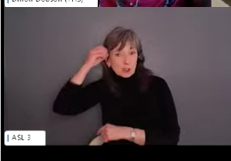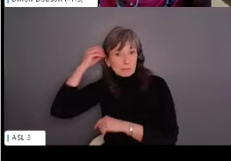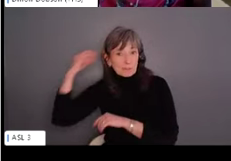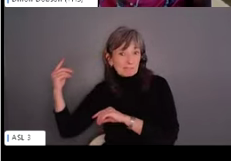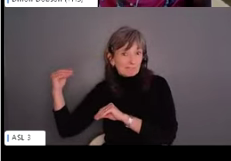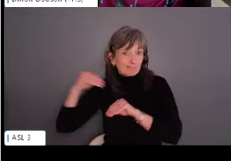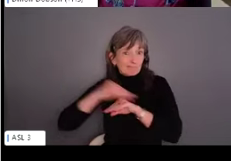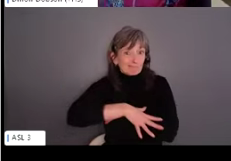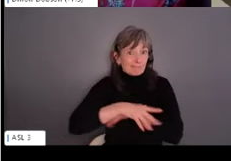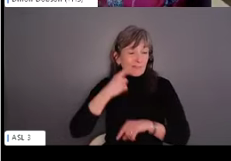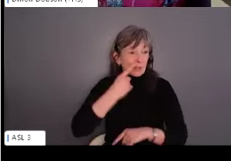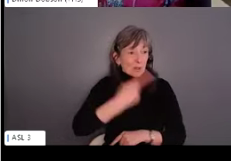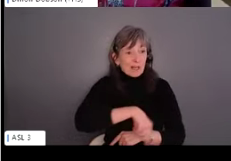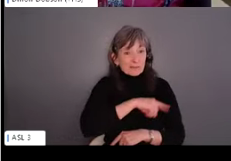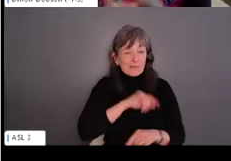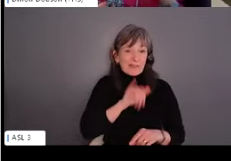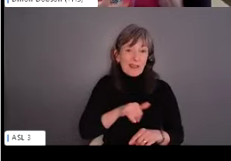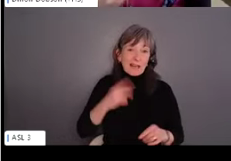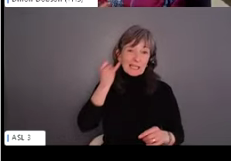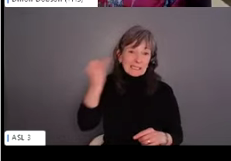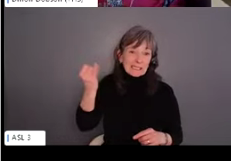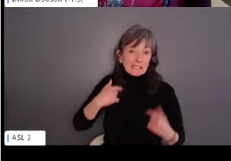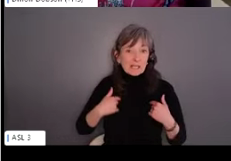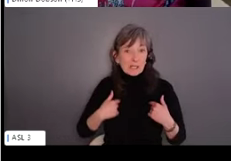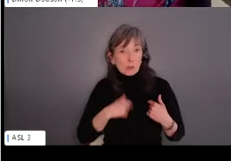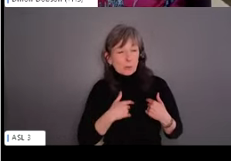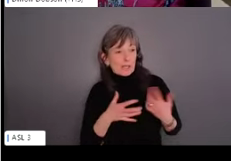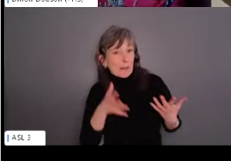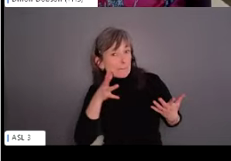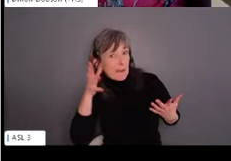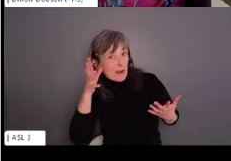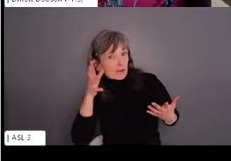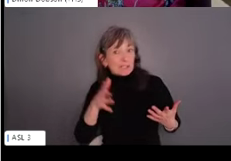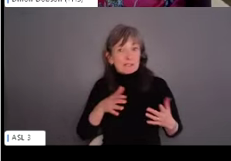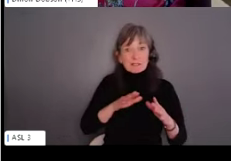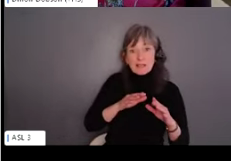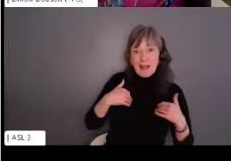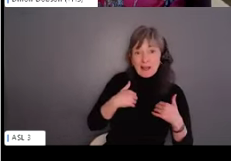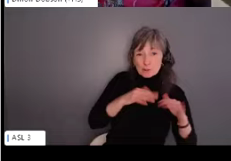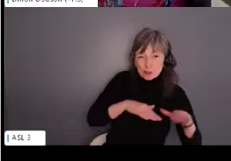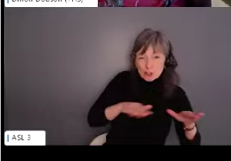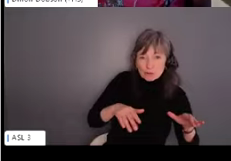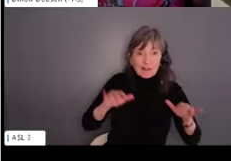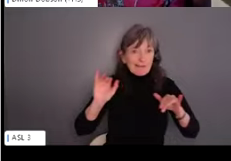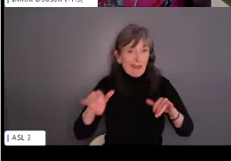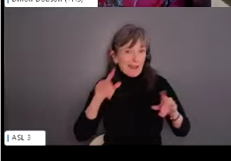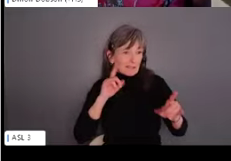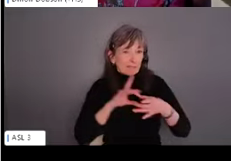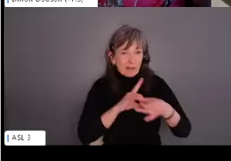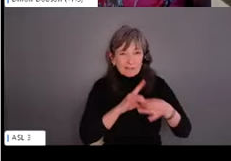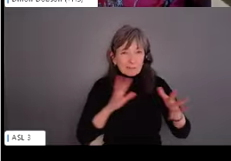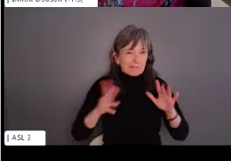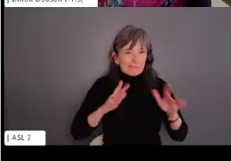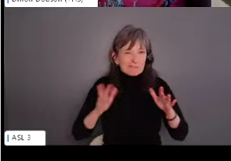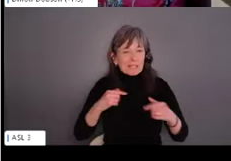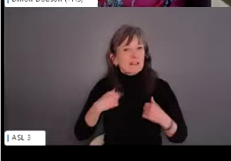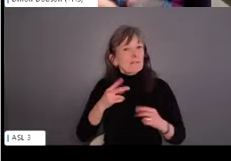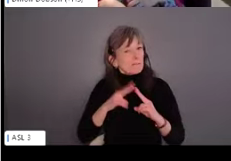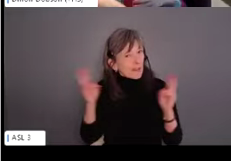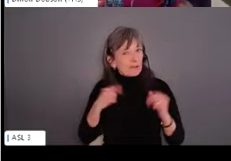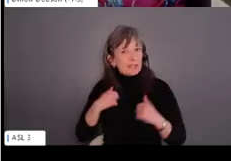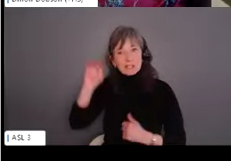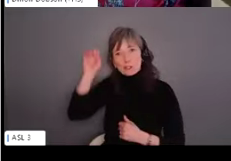this idea of paternalistic ideas of how we engage with other beings, human and non-human. And so it's really critical to think about